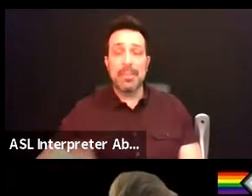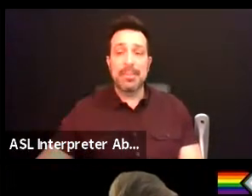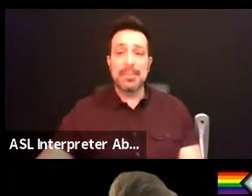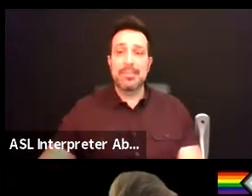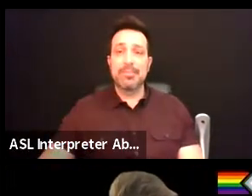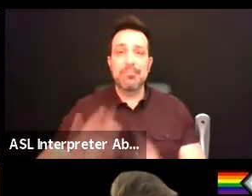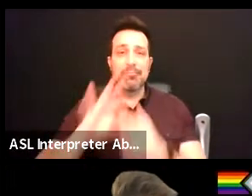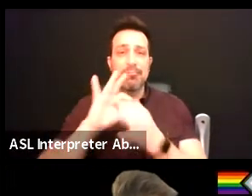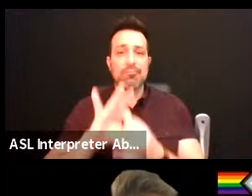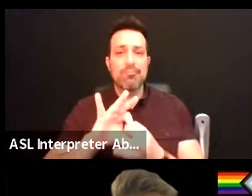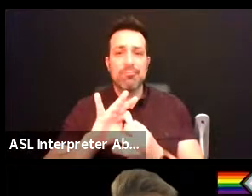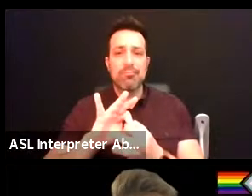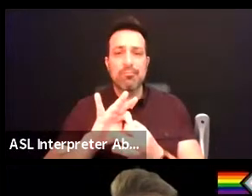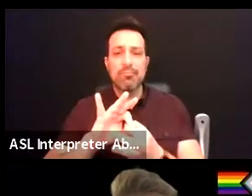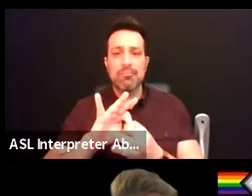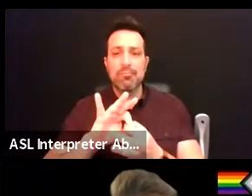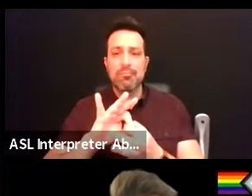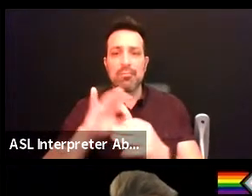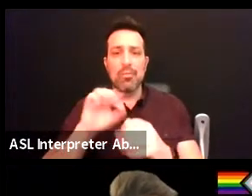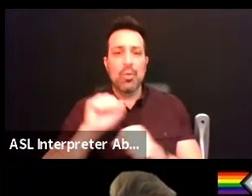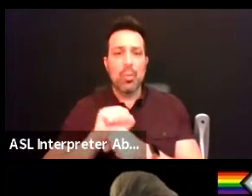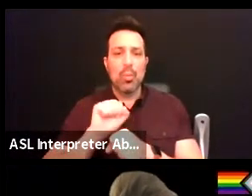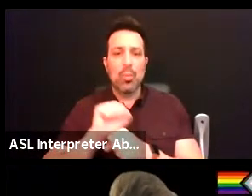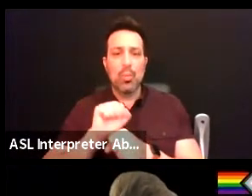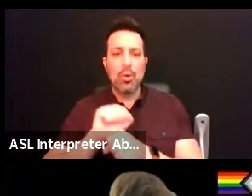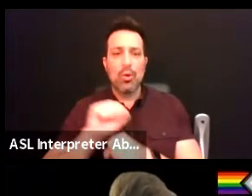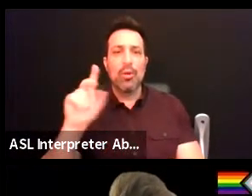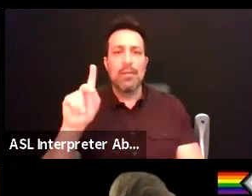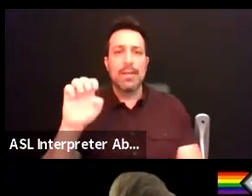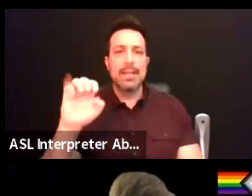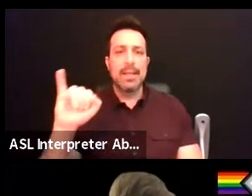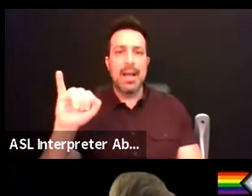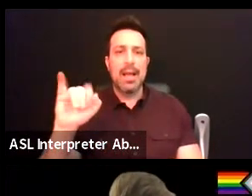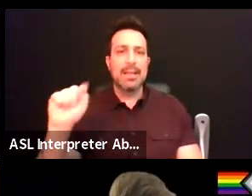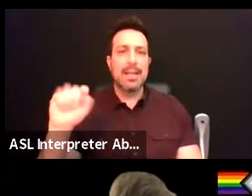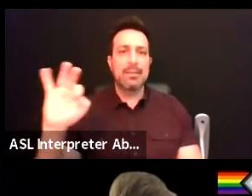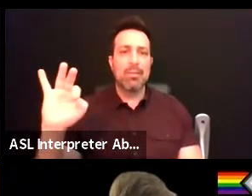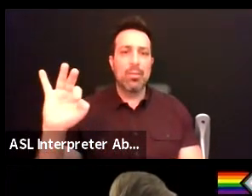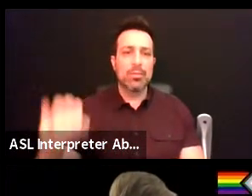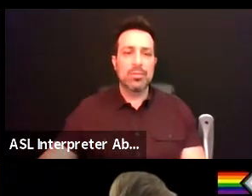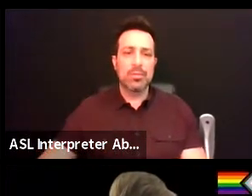around the work of the DEI task force?